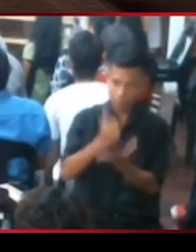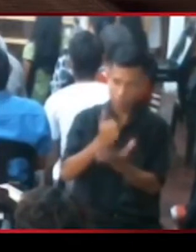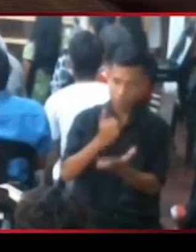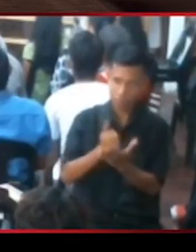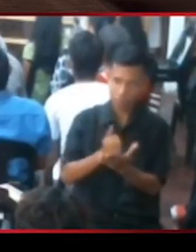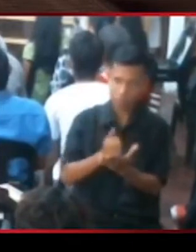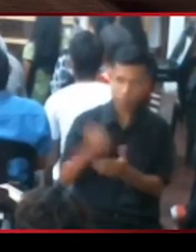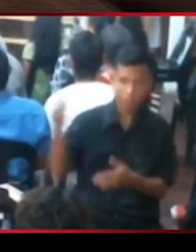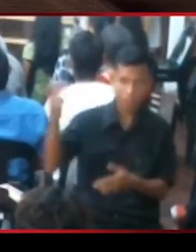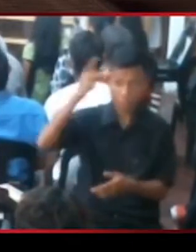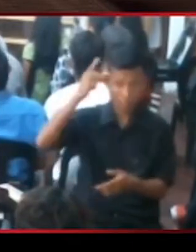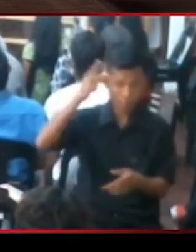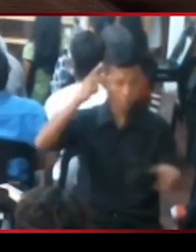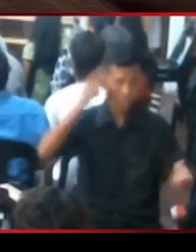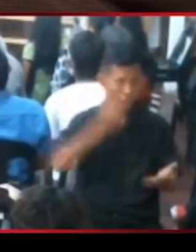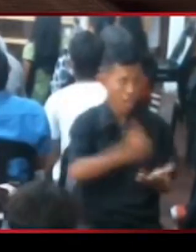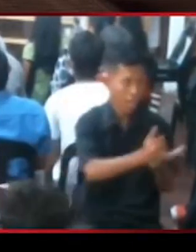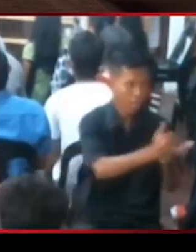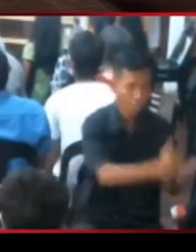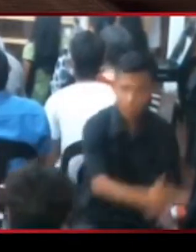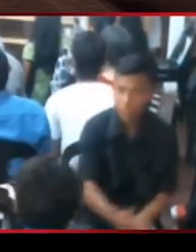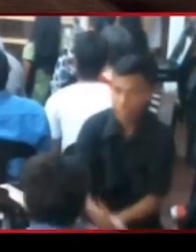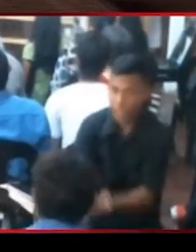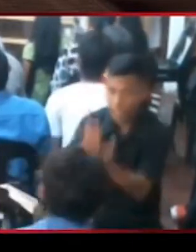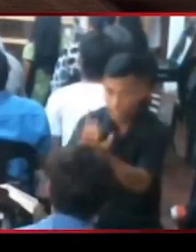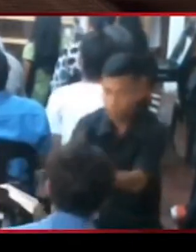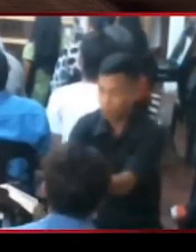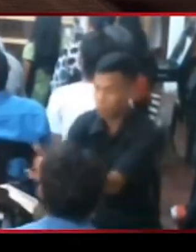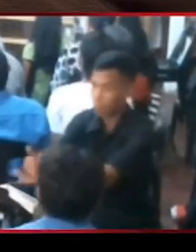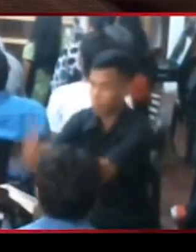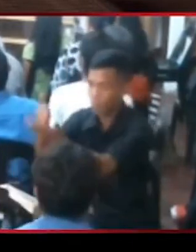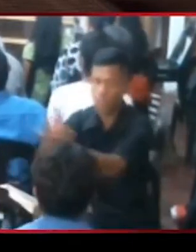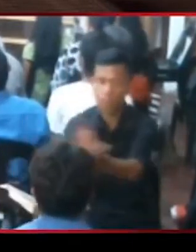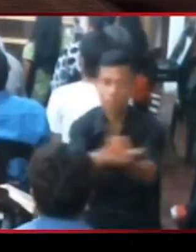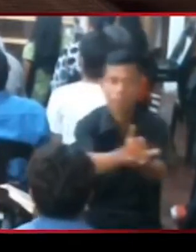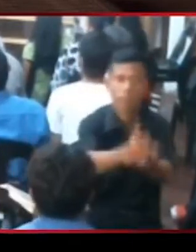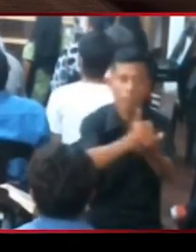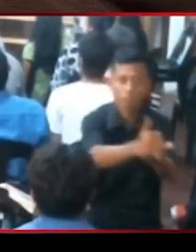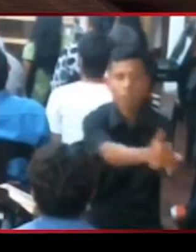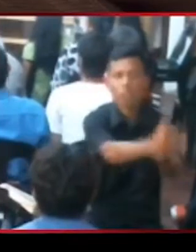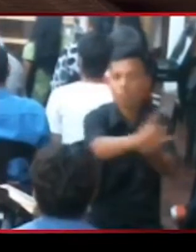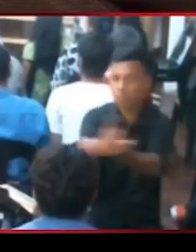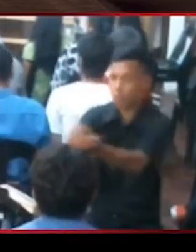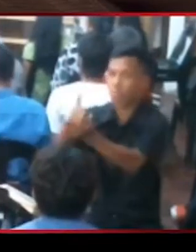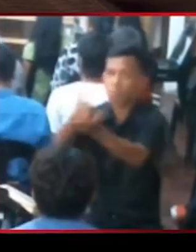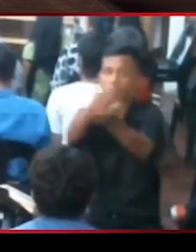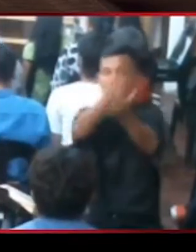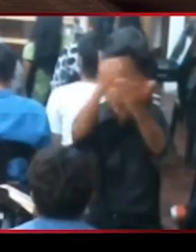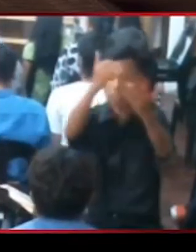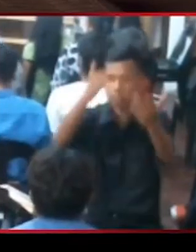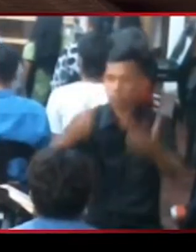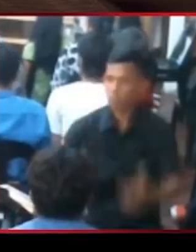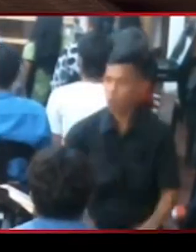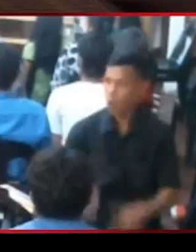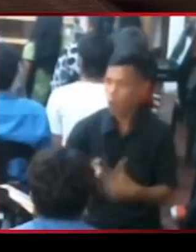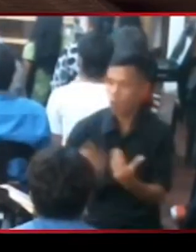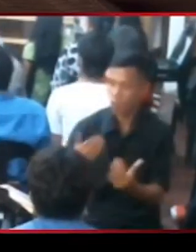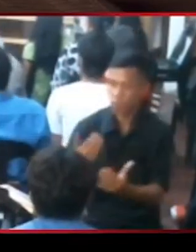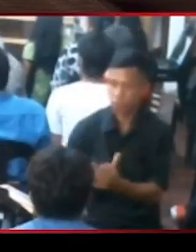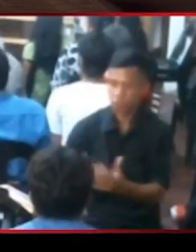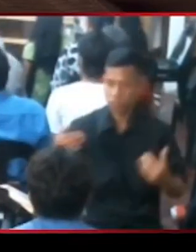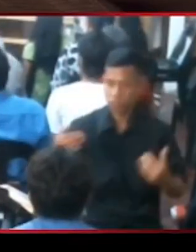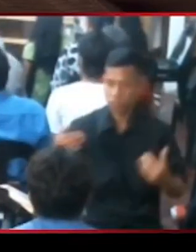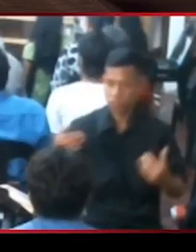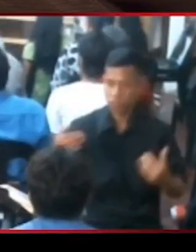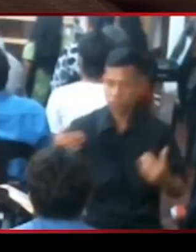their dresses are raggedy, and they haven't taken a bath, or the men haven't shaved for a month. I have to help